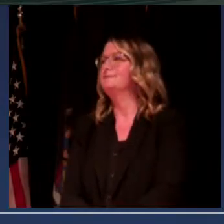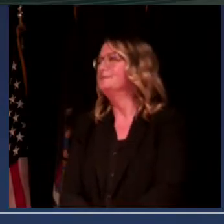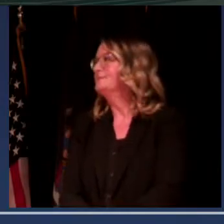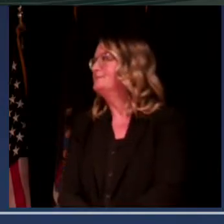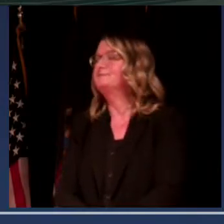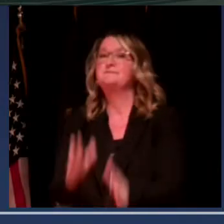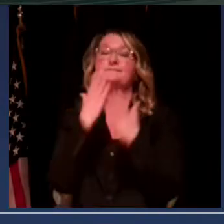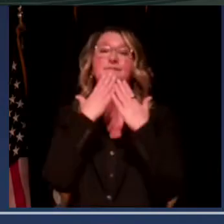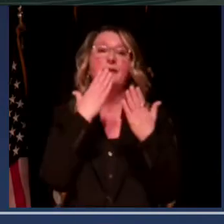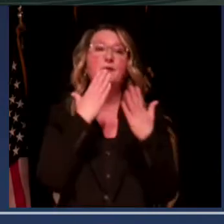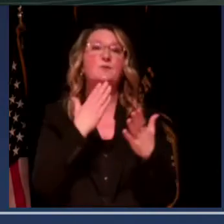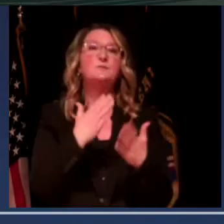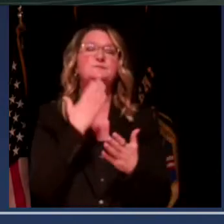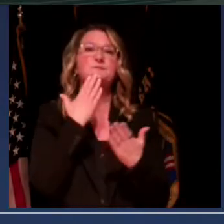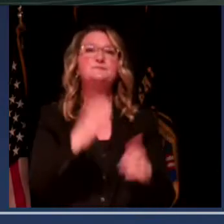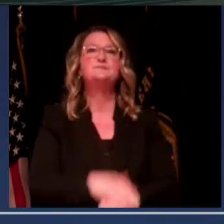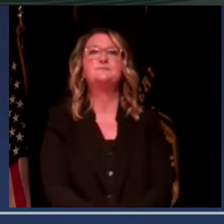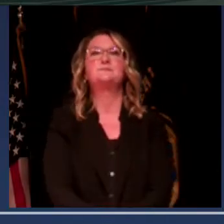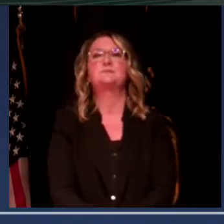Thank you. Thank you.